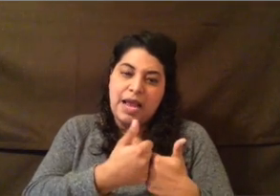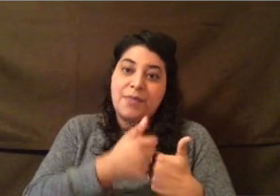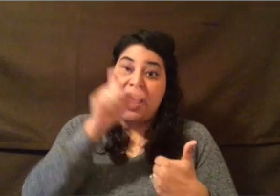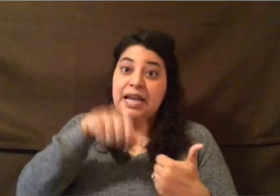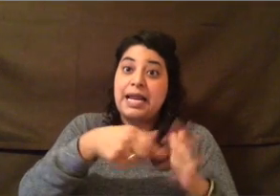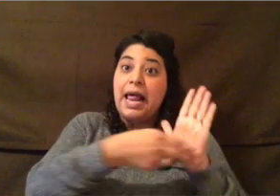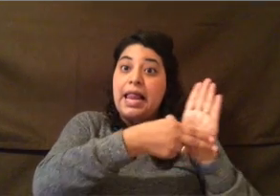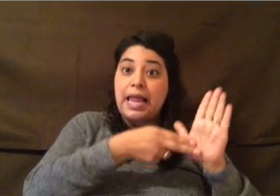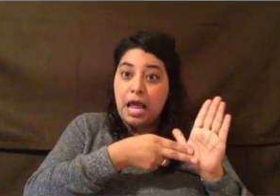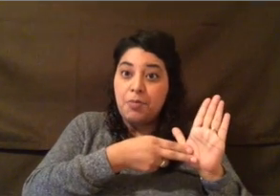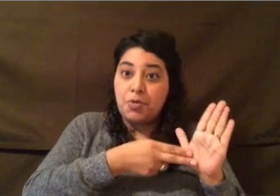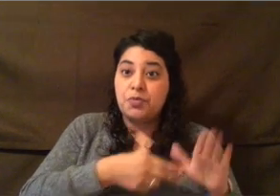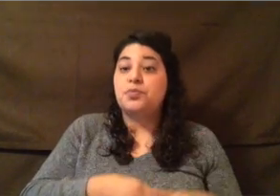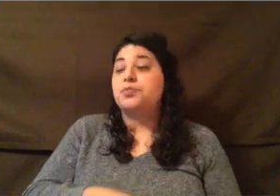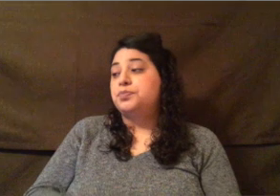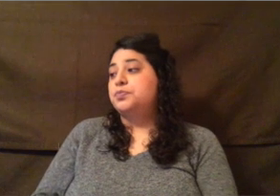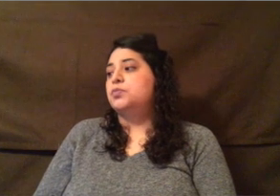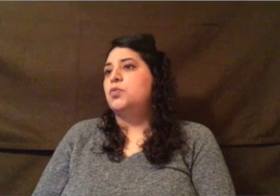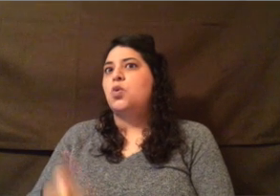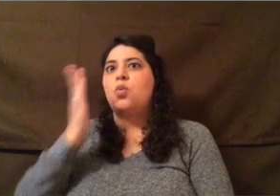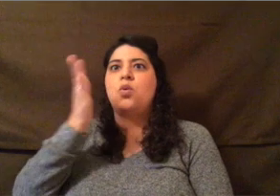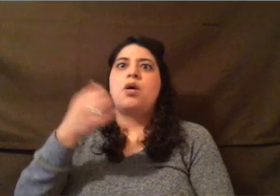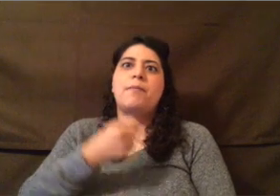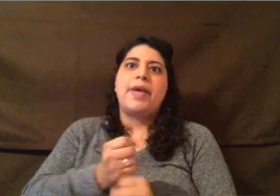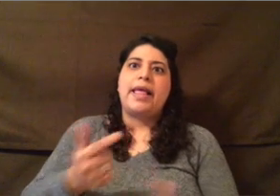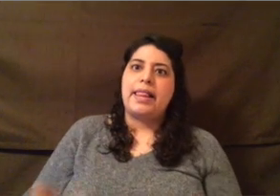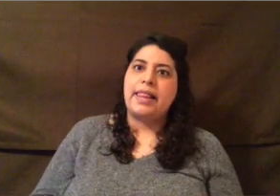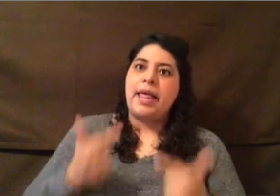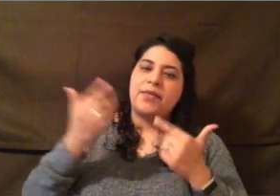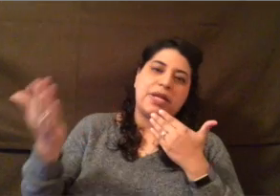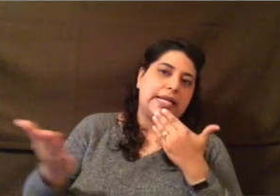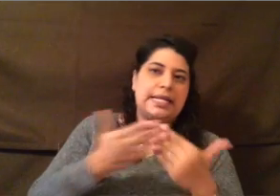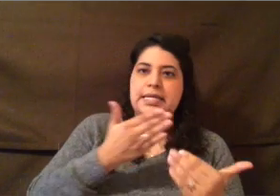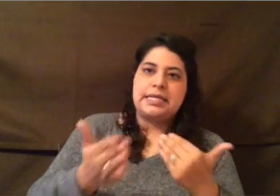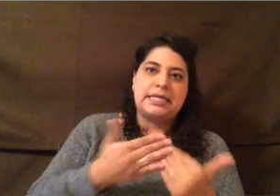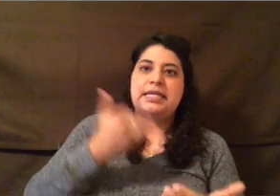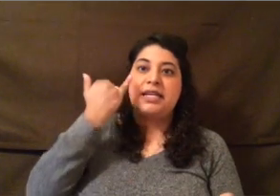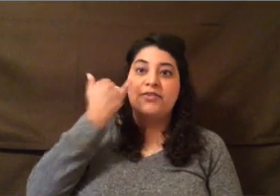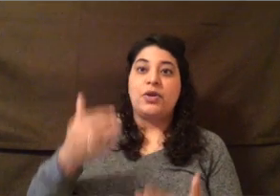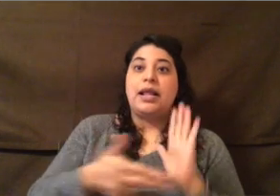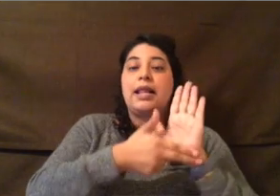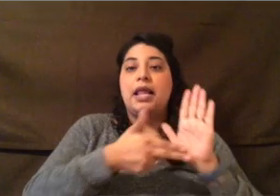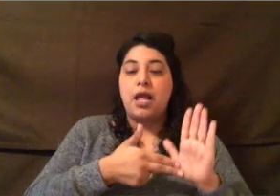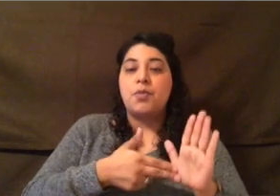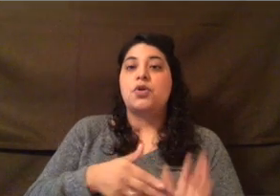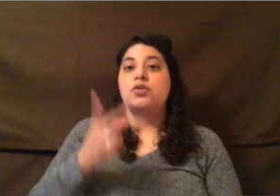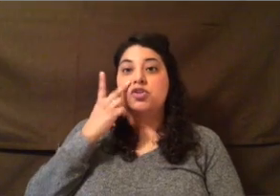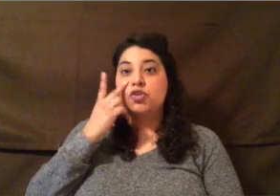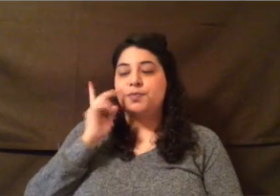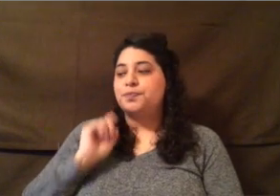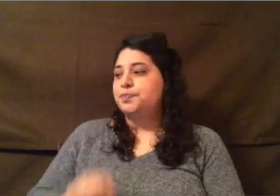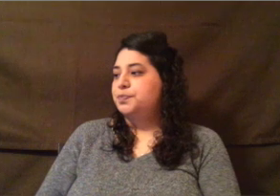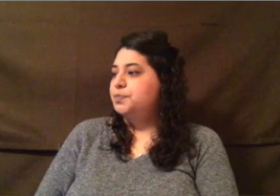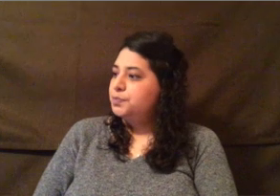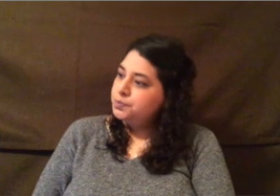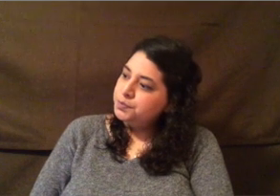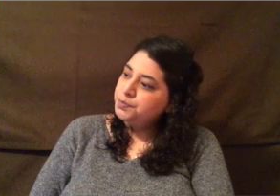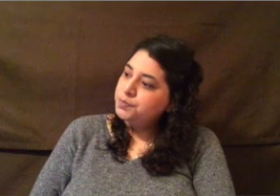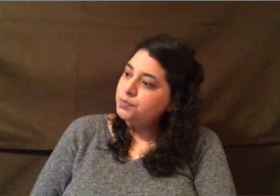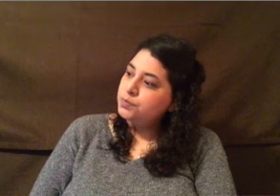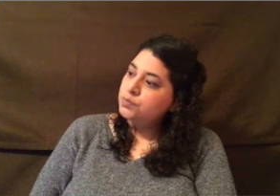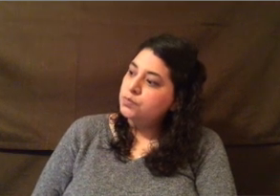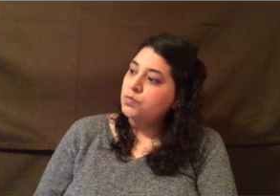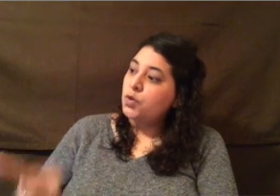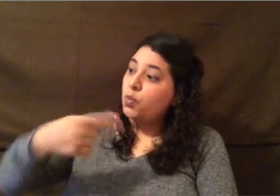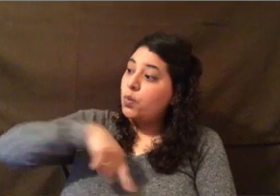bars, okay? It's gonna make your life a whole lot easier if you just label the bars. So let's take a look. We have